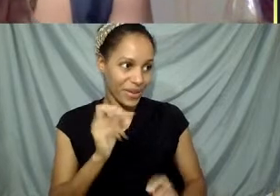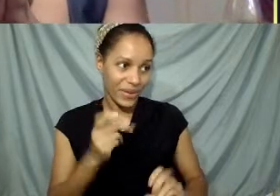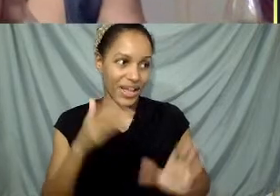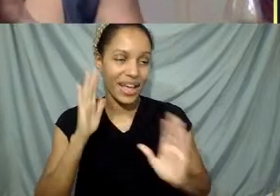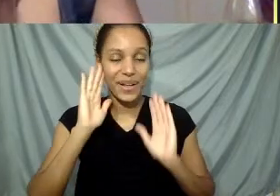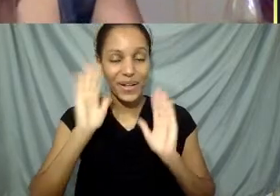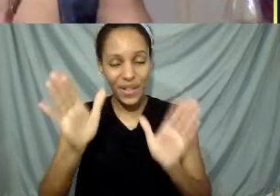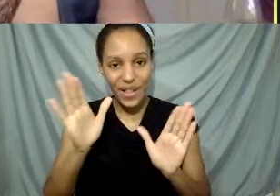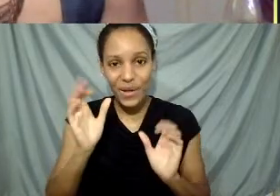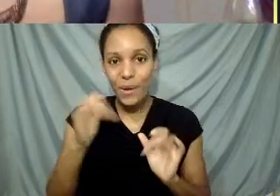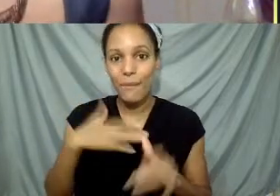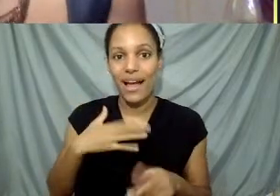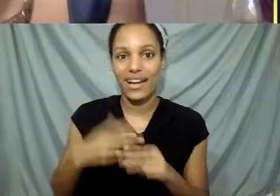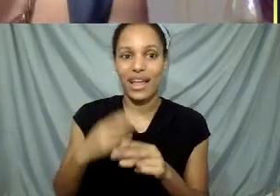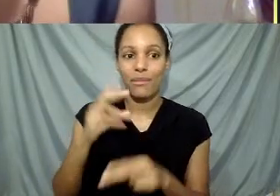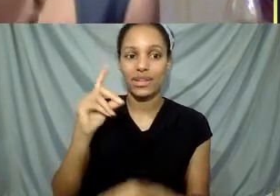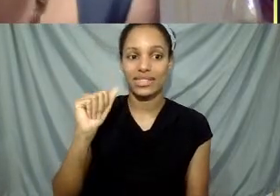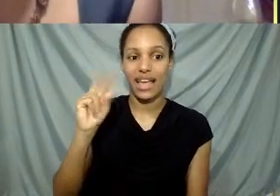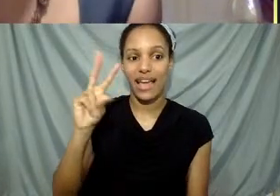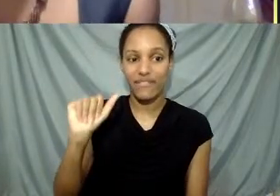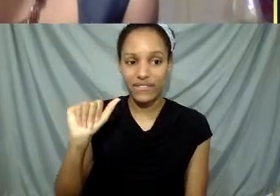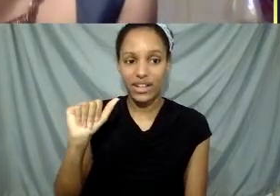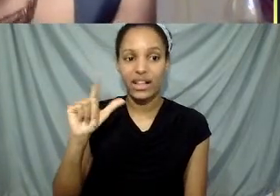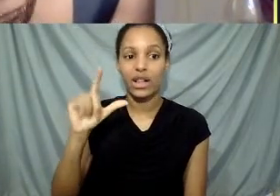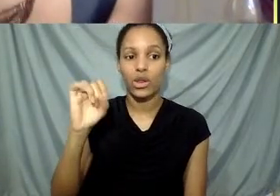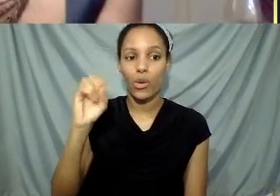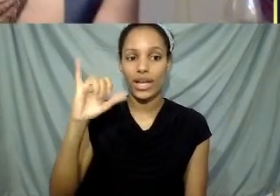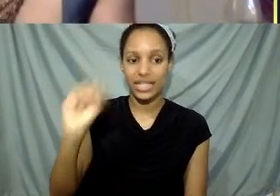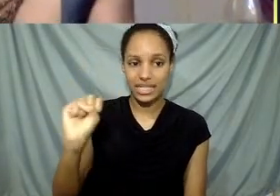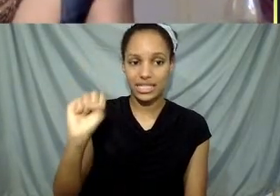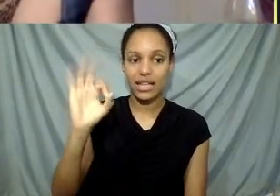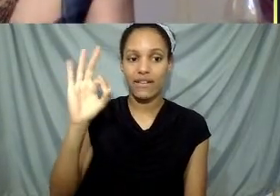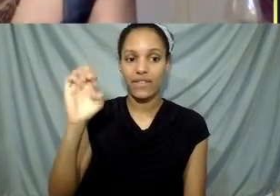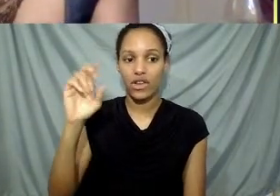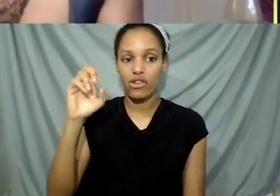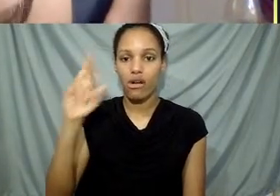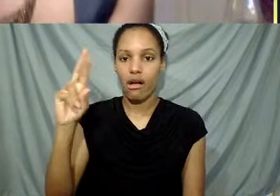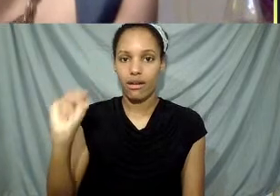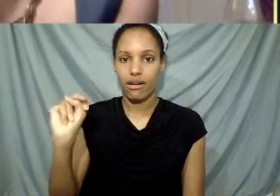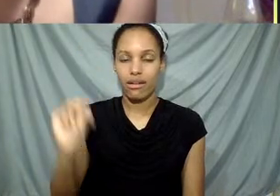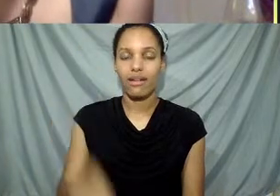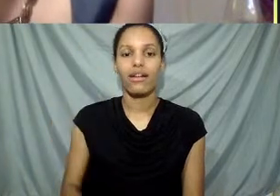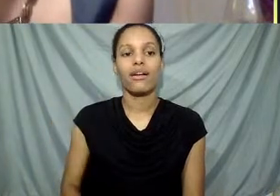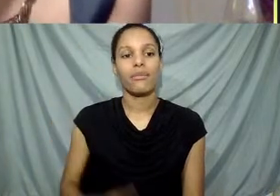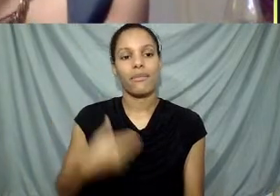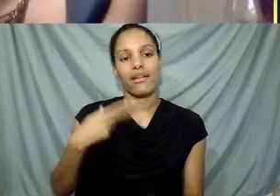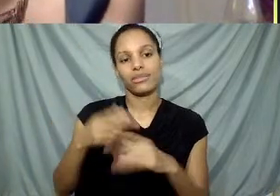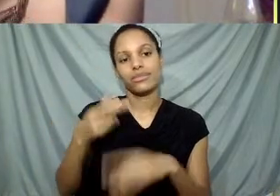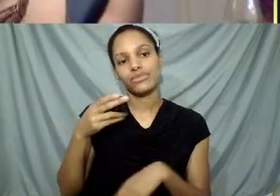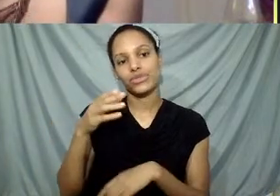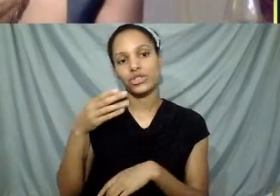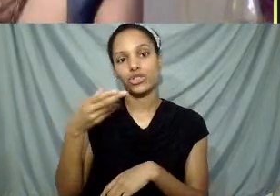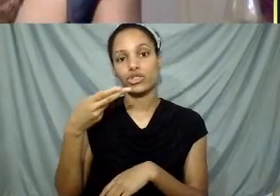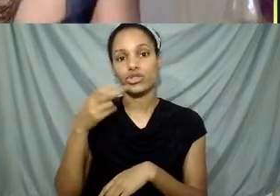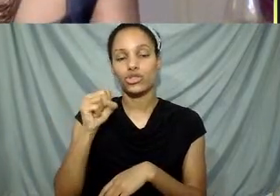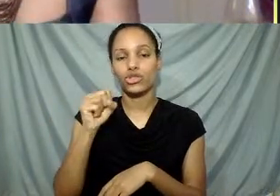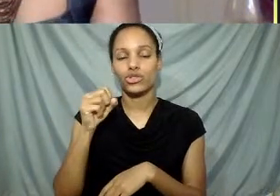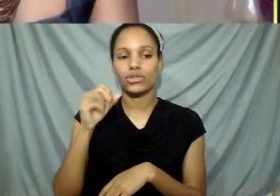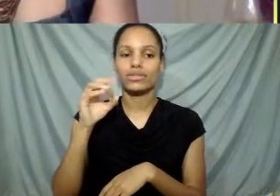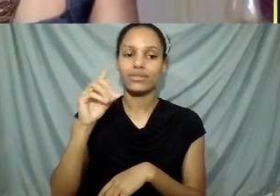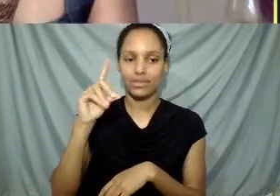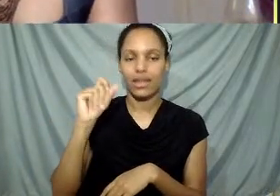my name is Davalois Fearon. I go by Dava. My pronouns are she, her, and hers. And